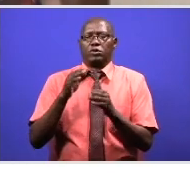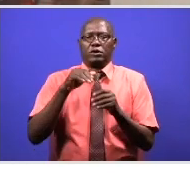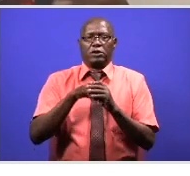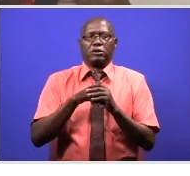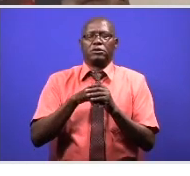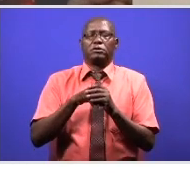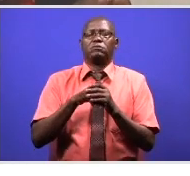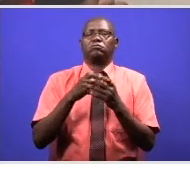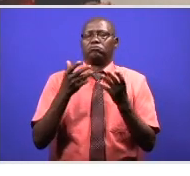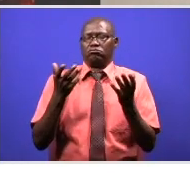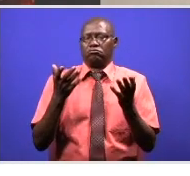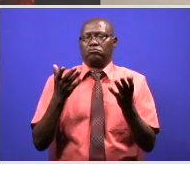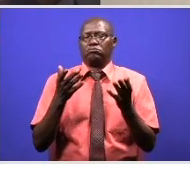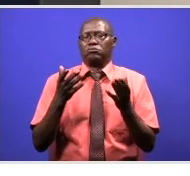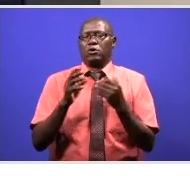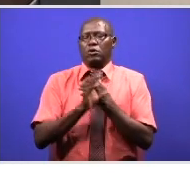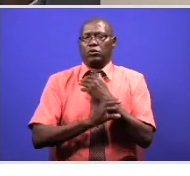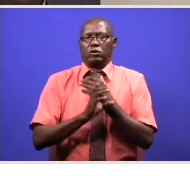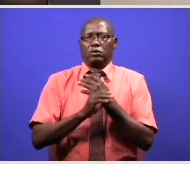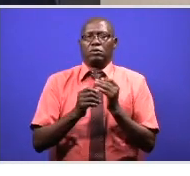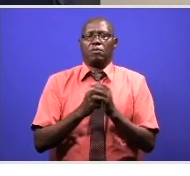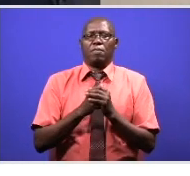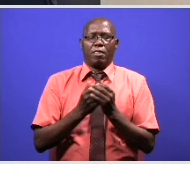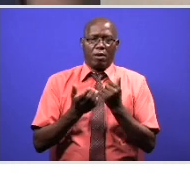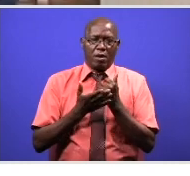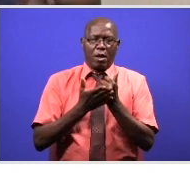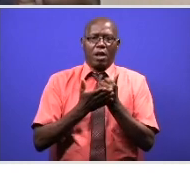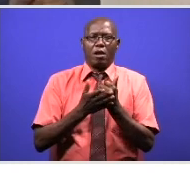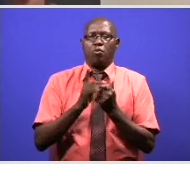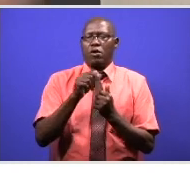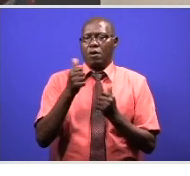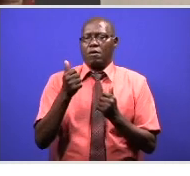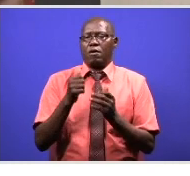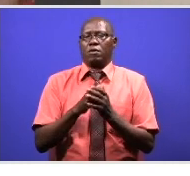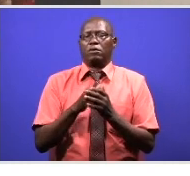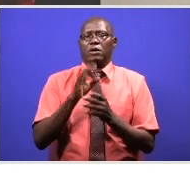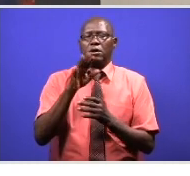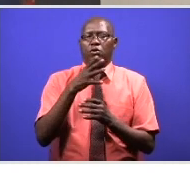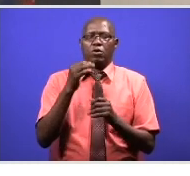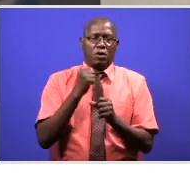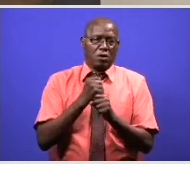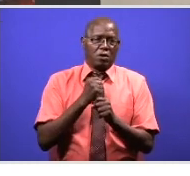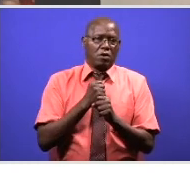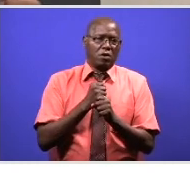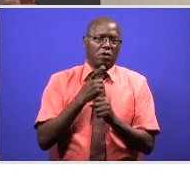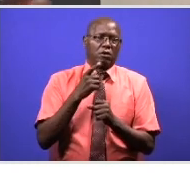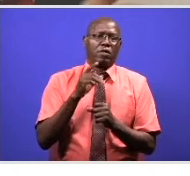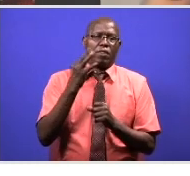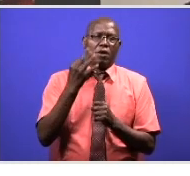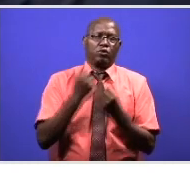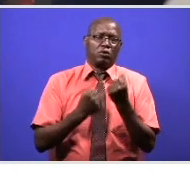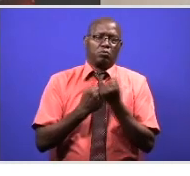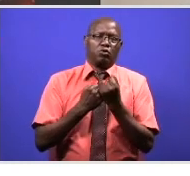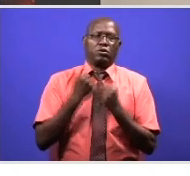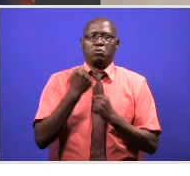and sharpen each other as role model leaders. The second one is actually to network. But the third one is to support each other. And that's